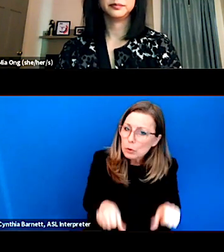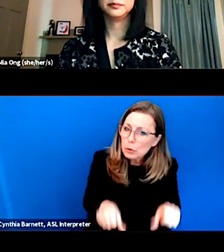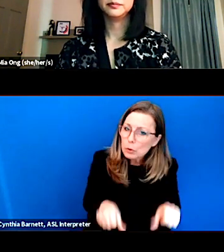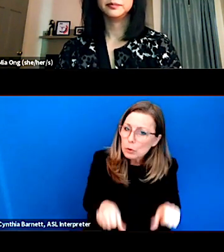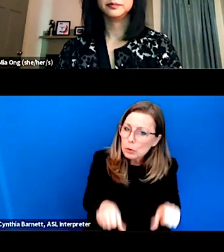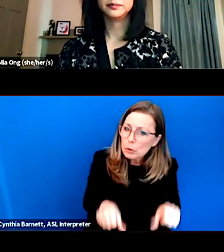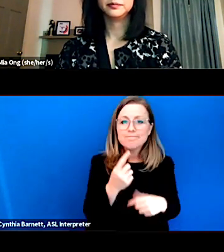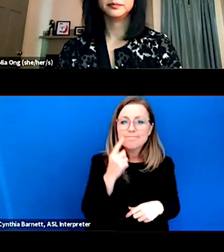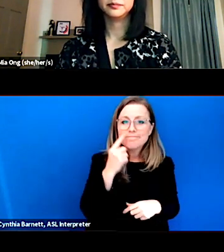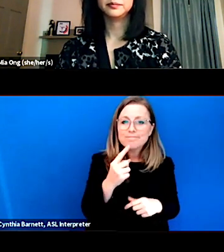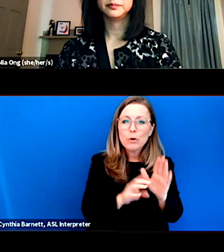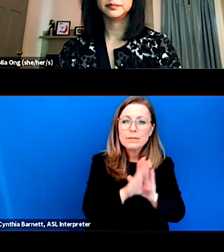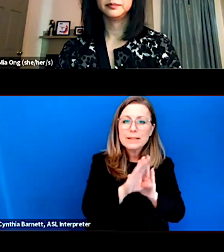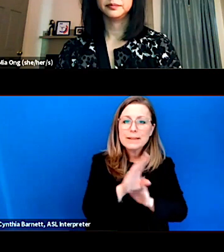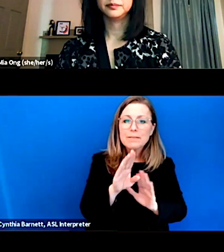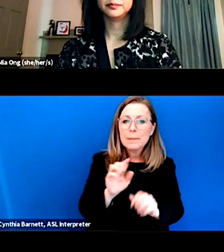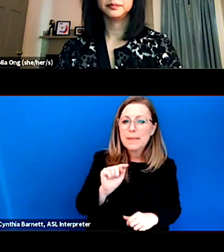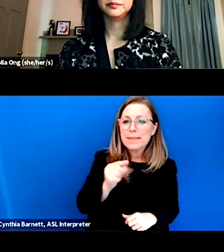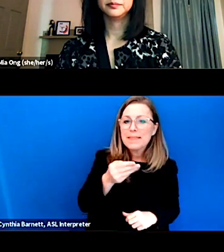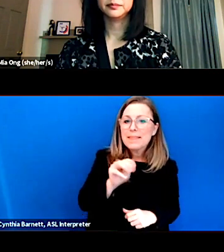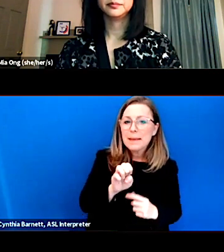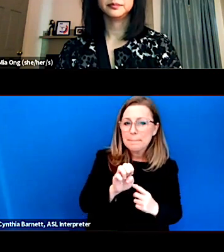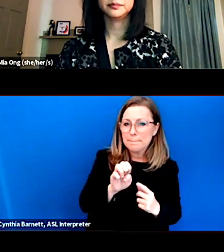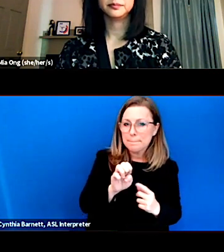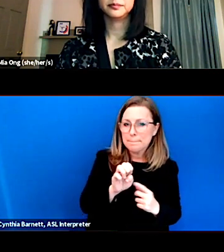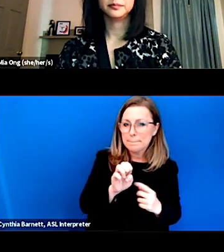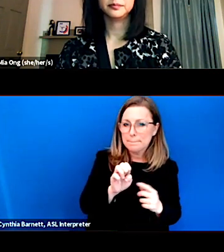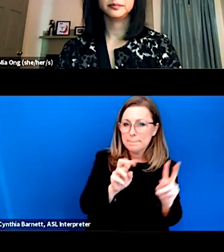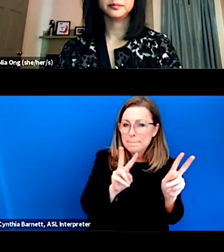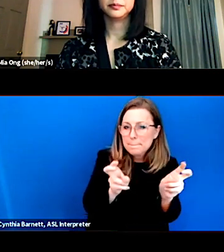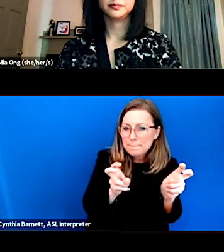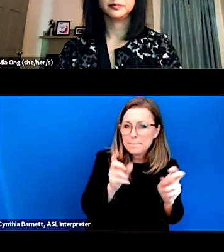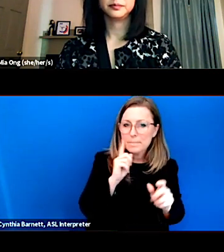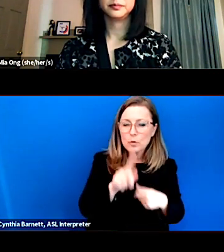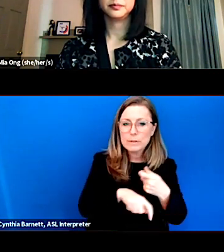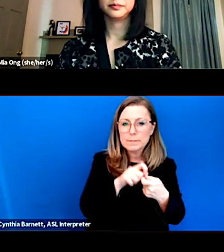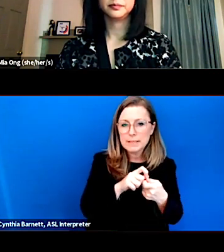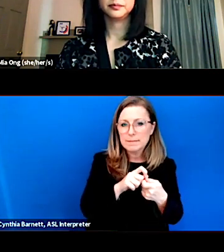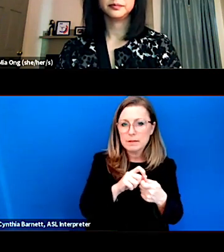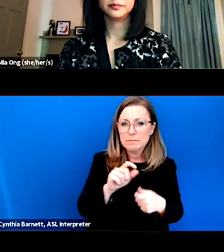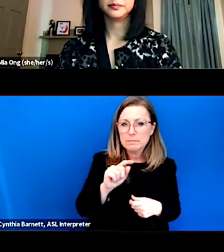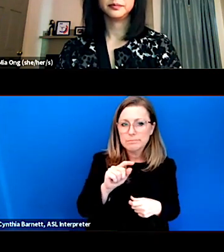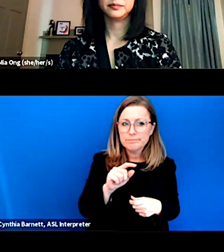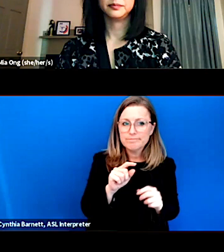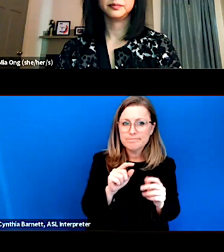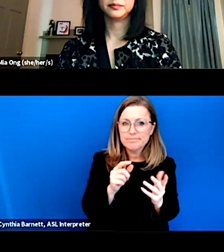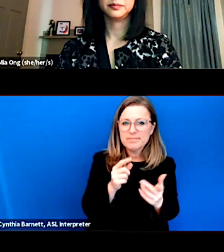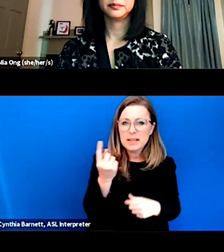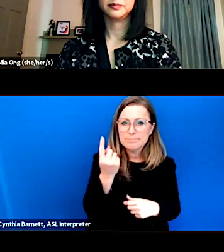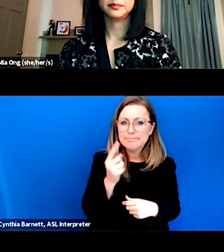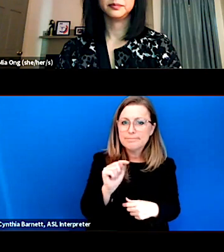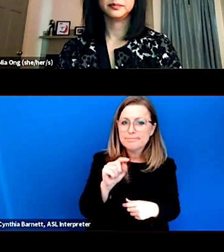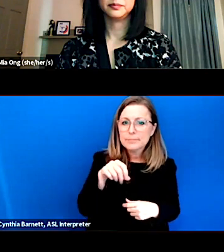really develop a theme about a certain topic, then we feel really bad because we really like